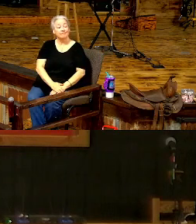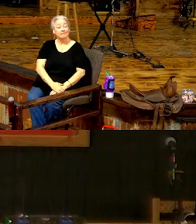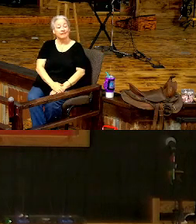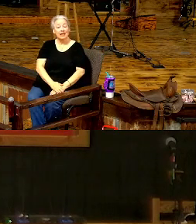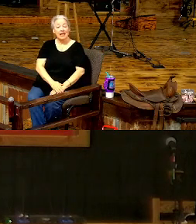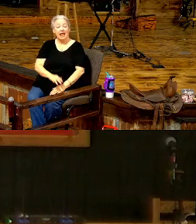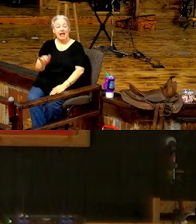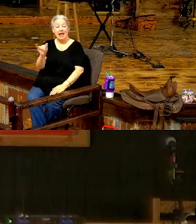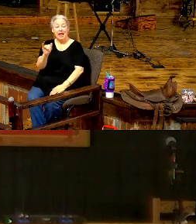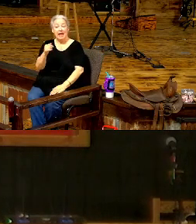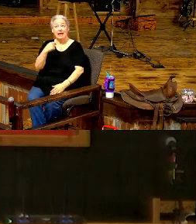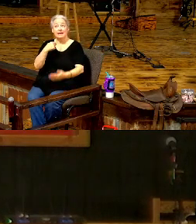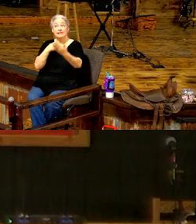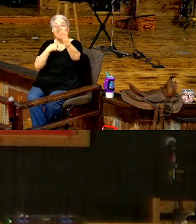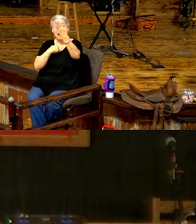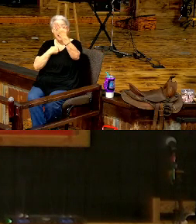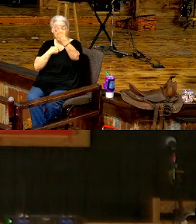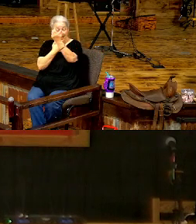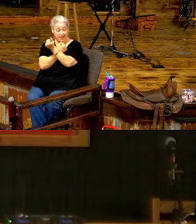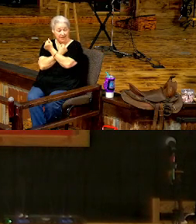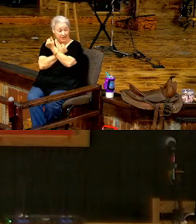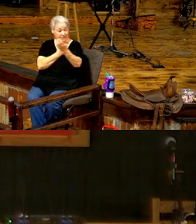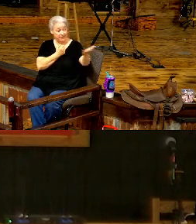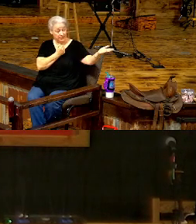as I've loved you. What does that look like?